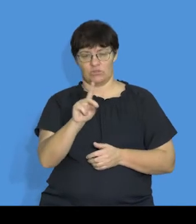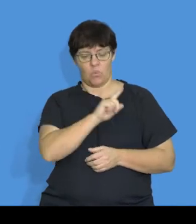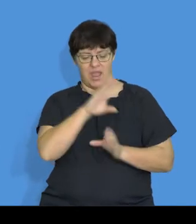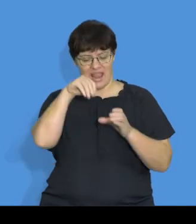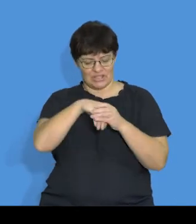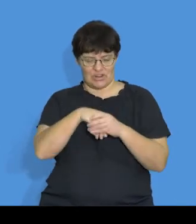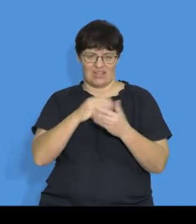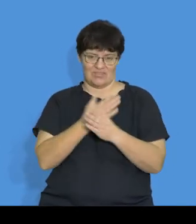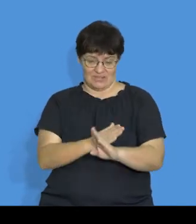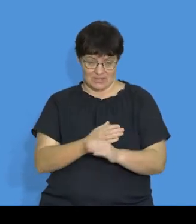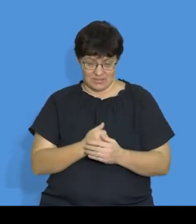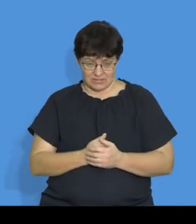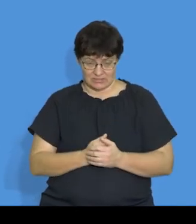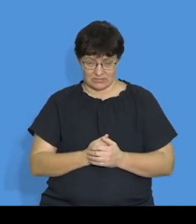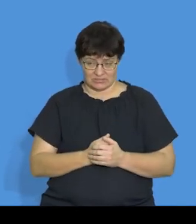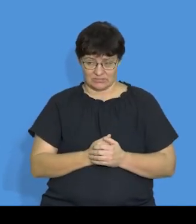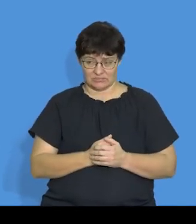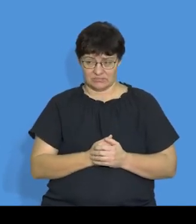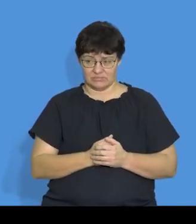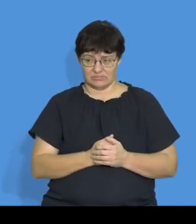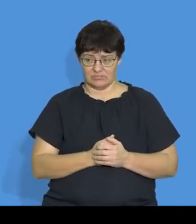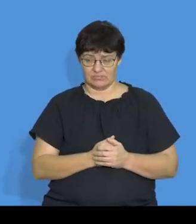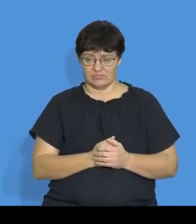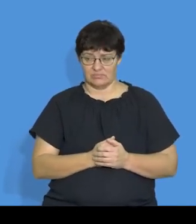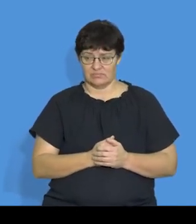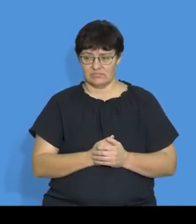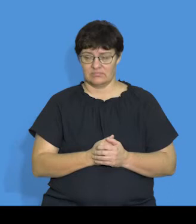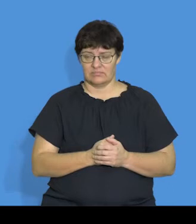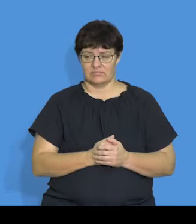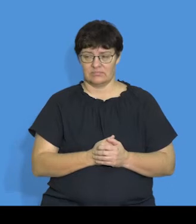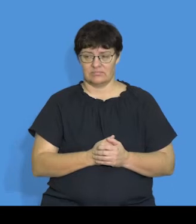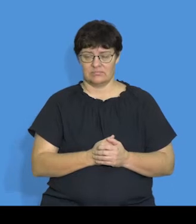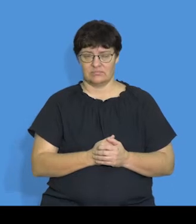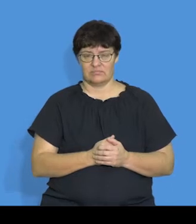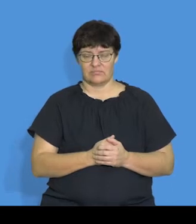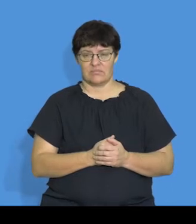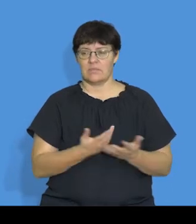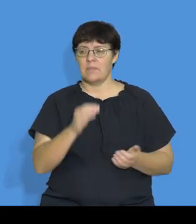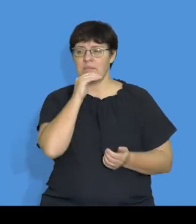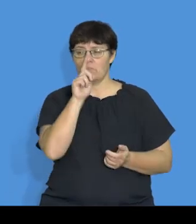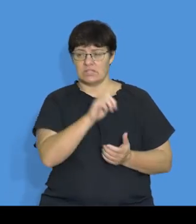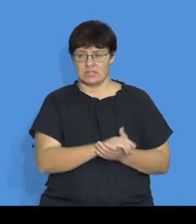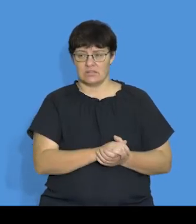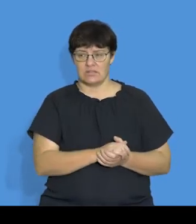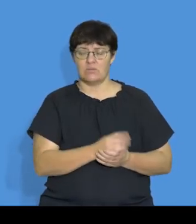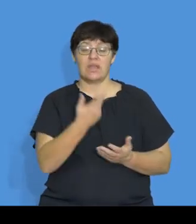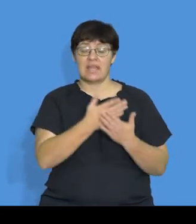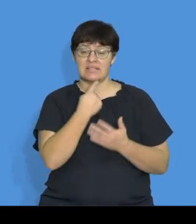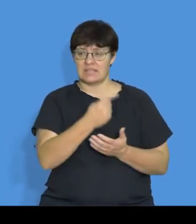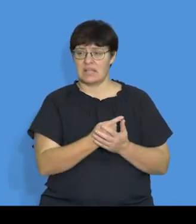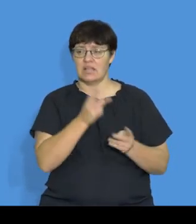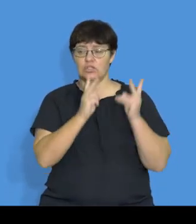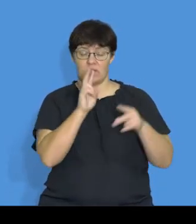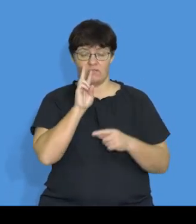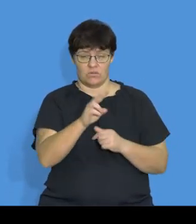So the voltage due to the internal resistance of the battery is 3 volts. So in other words, we can simply say 12